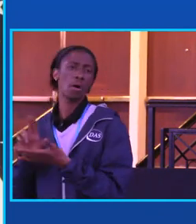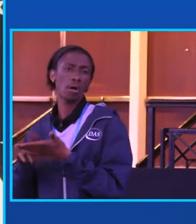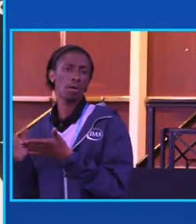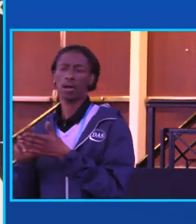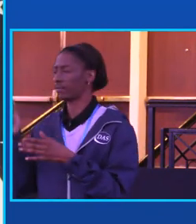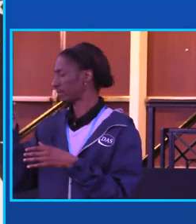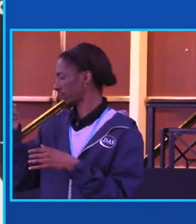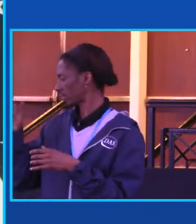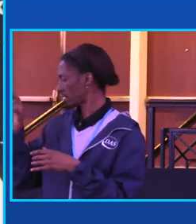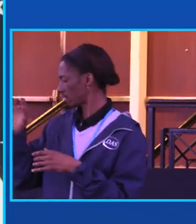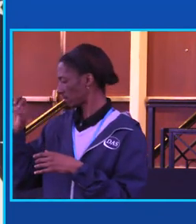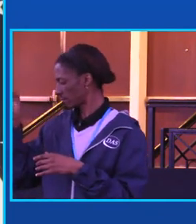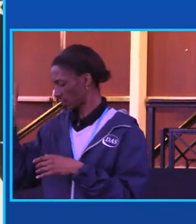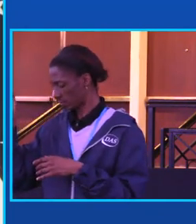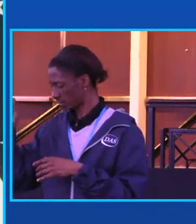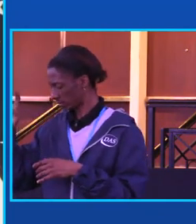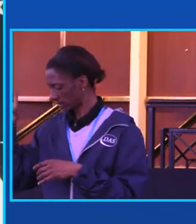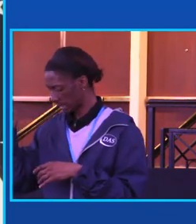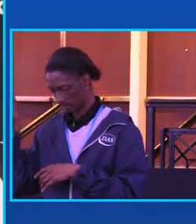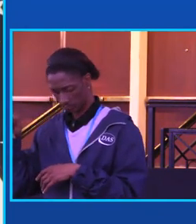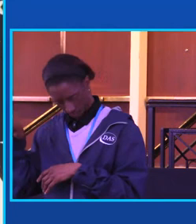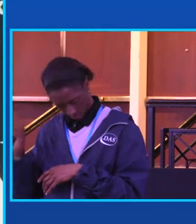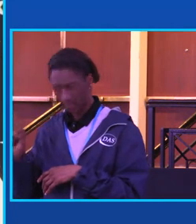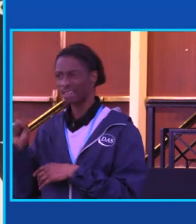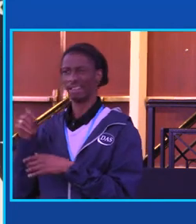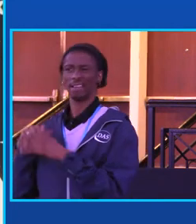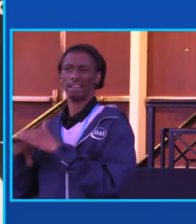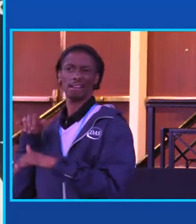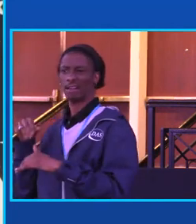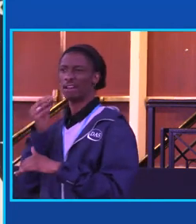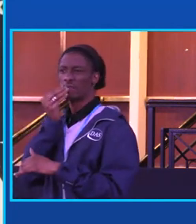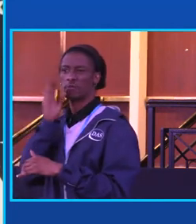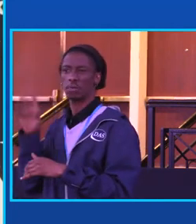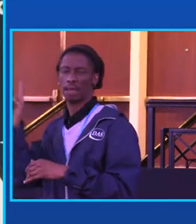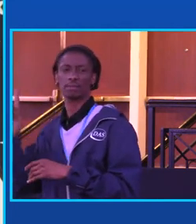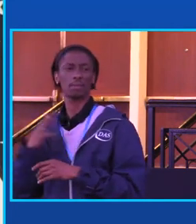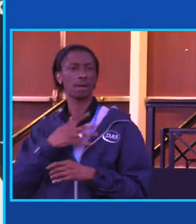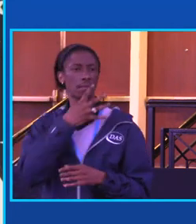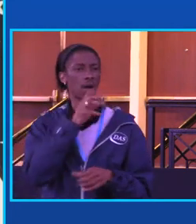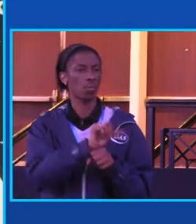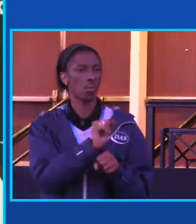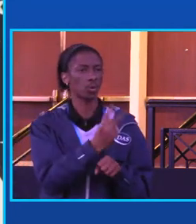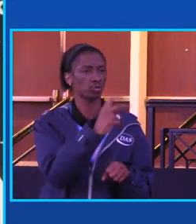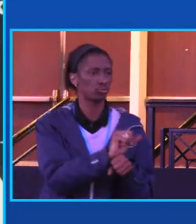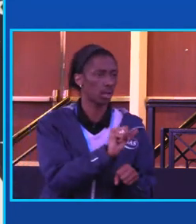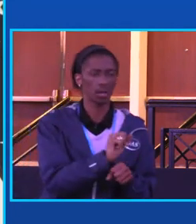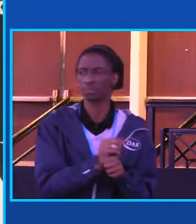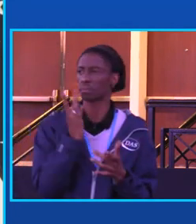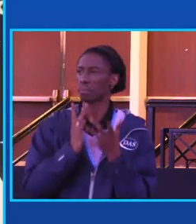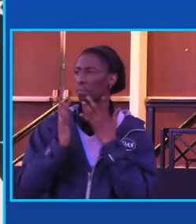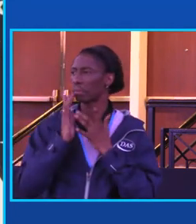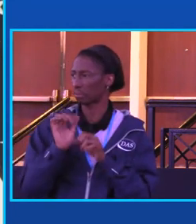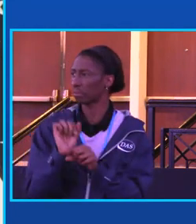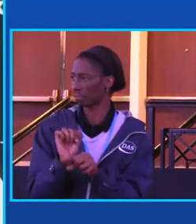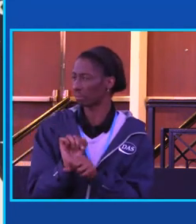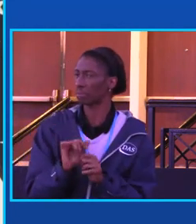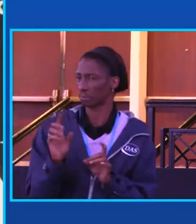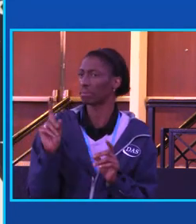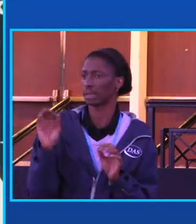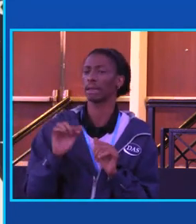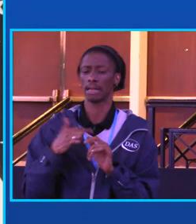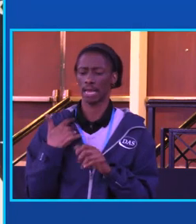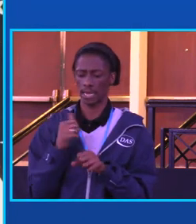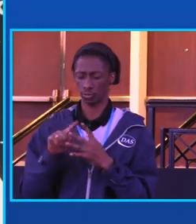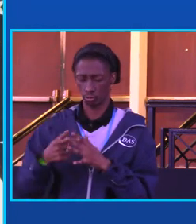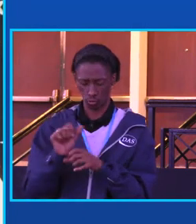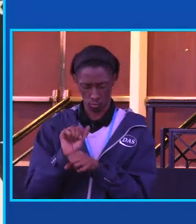banks. My mom worked two jobs. It would be tough to get by. I started working the summer after seventh grade